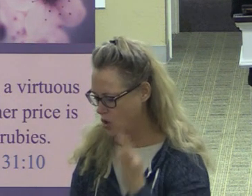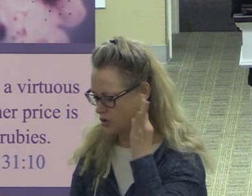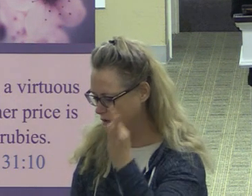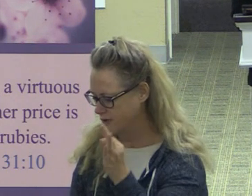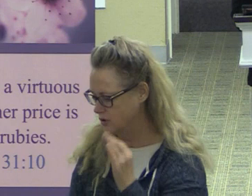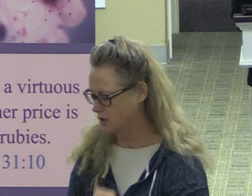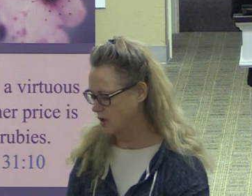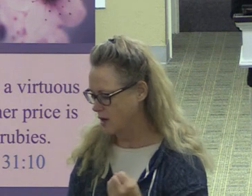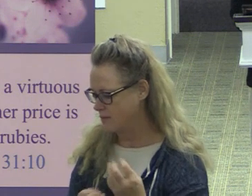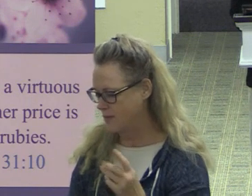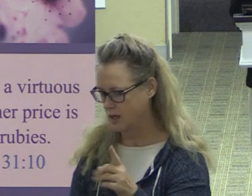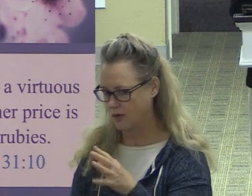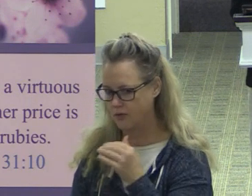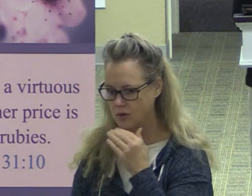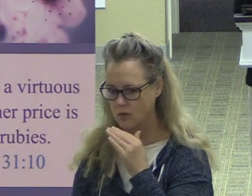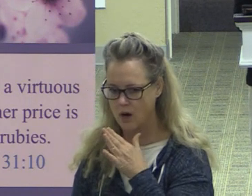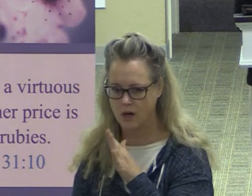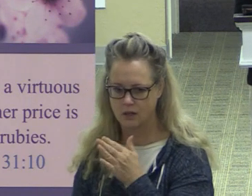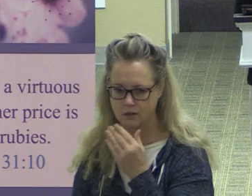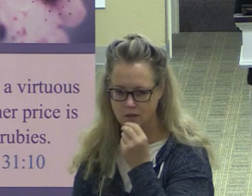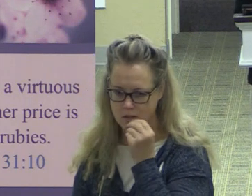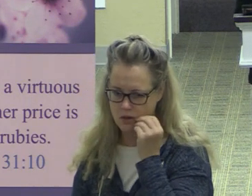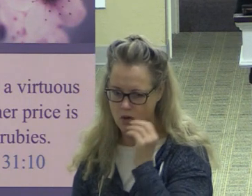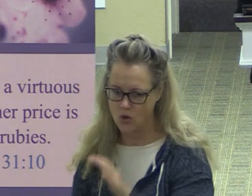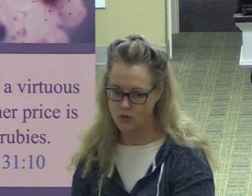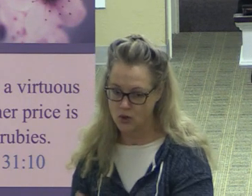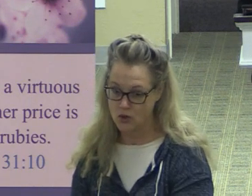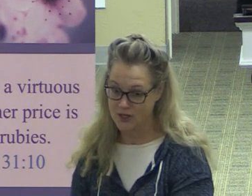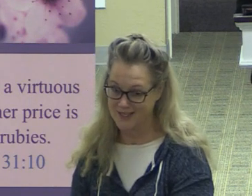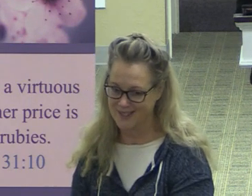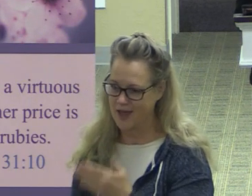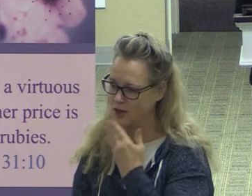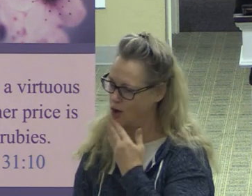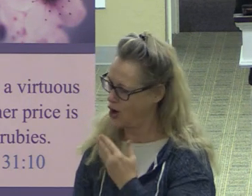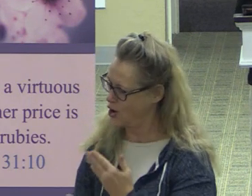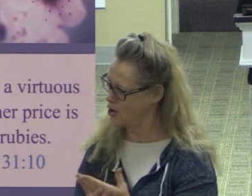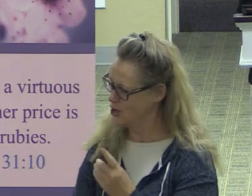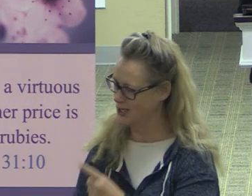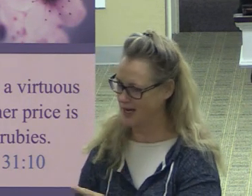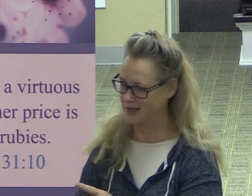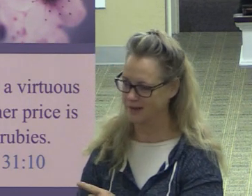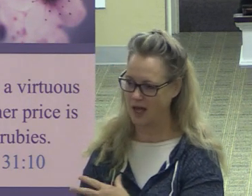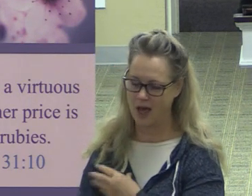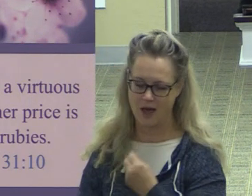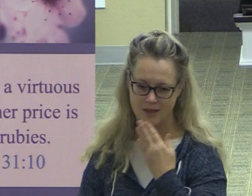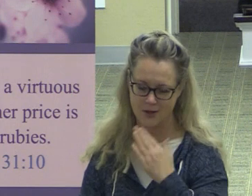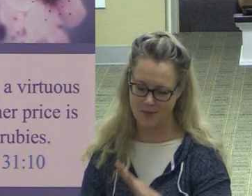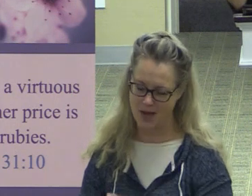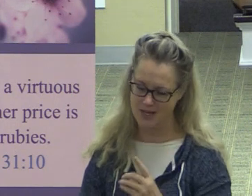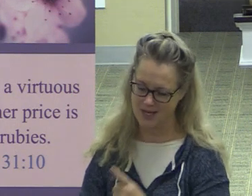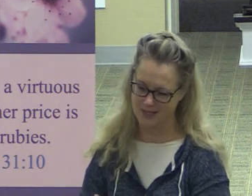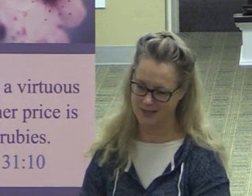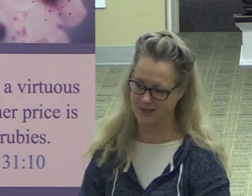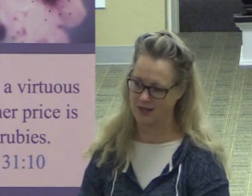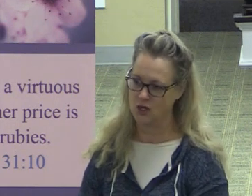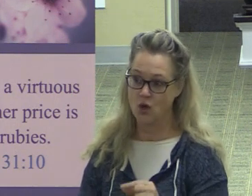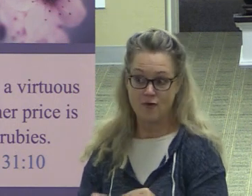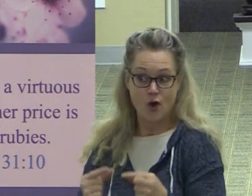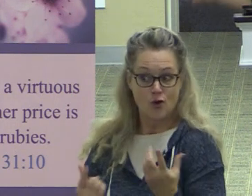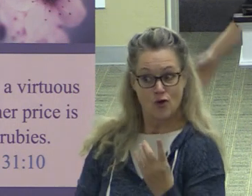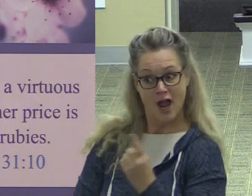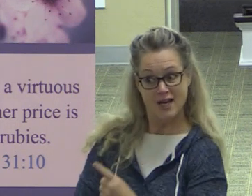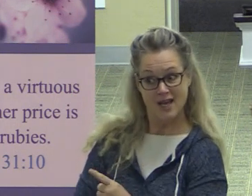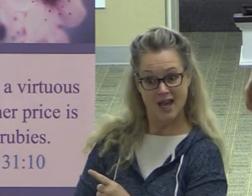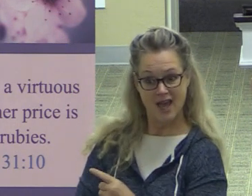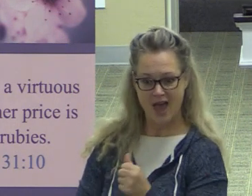Many of you are homeschooling. There are good days and there are bad days. You have a great day.